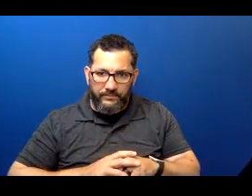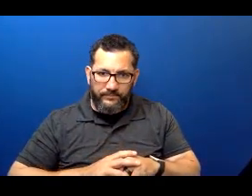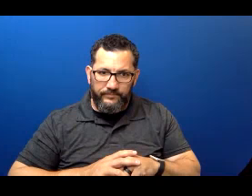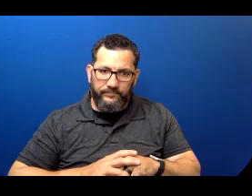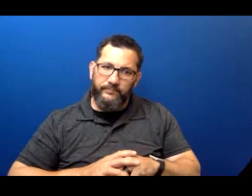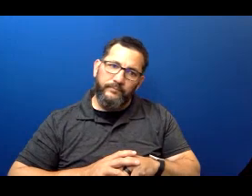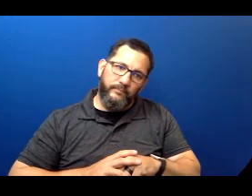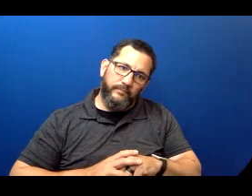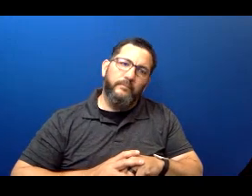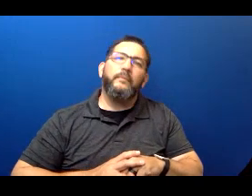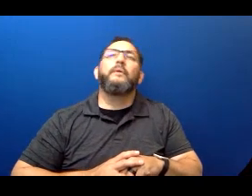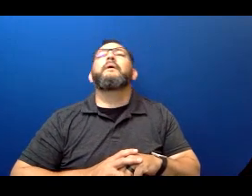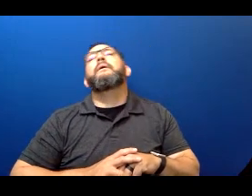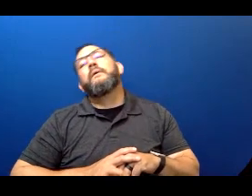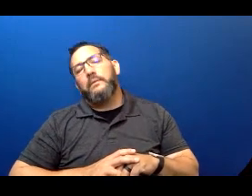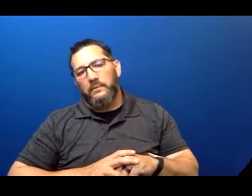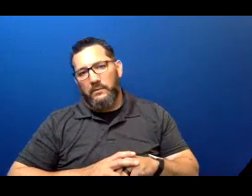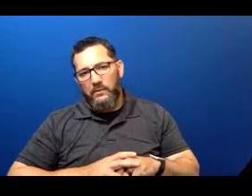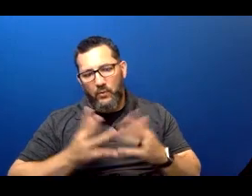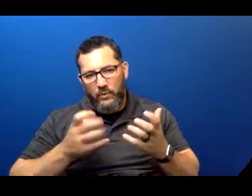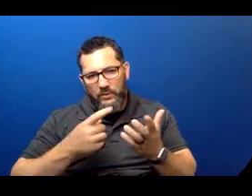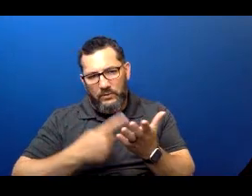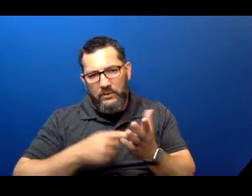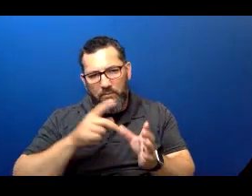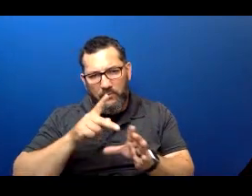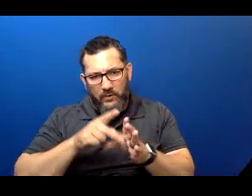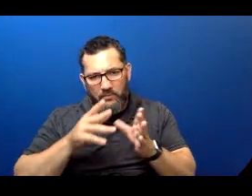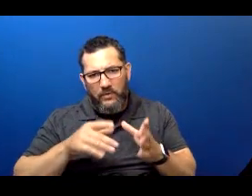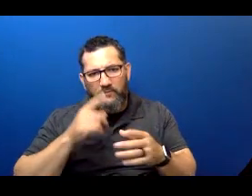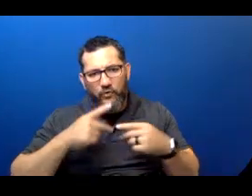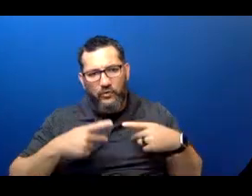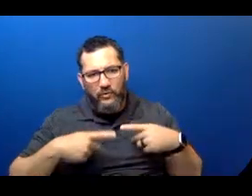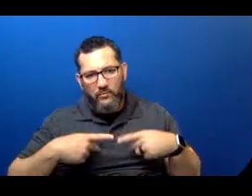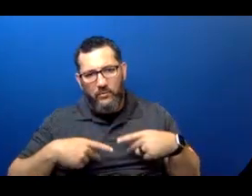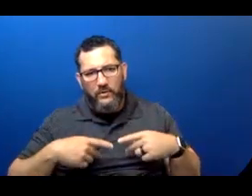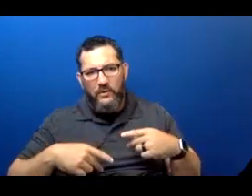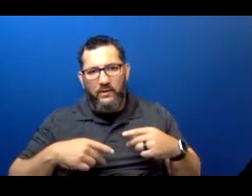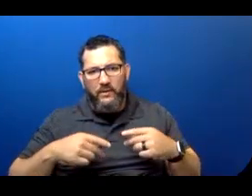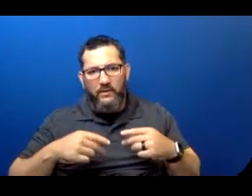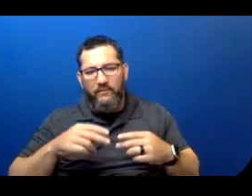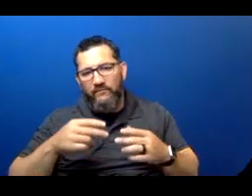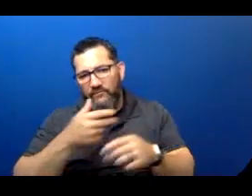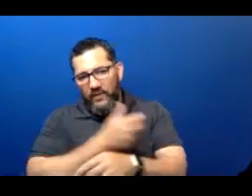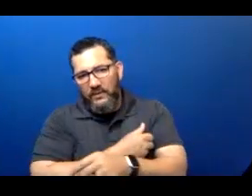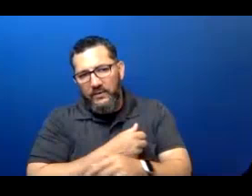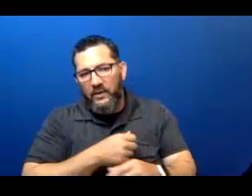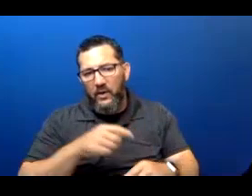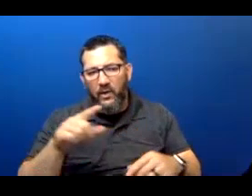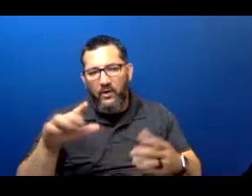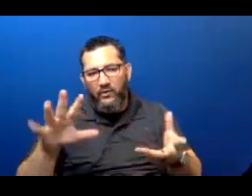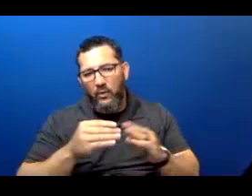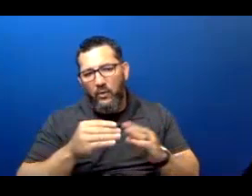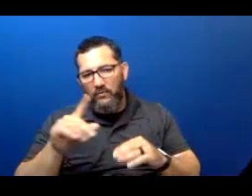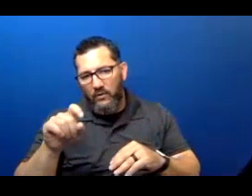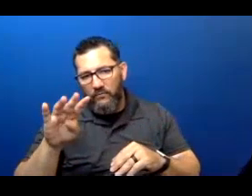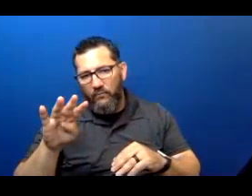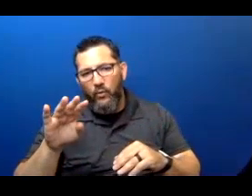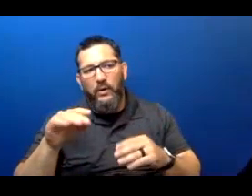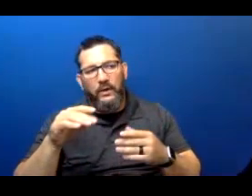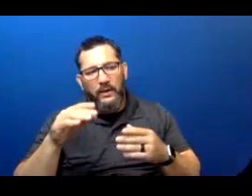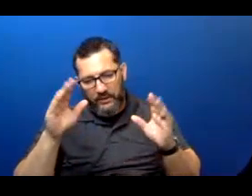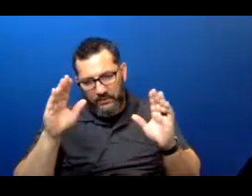Want to briefly discuss on the participants' pneumonia vaccine status. So a total of 164 individuals actually intended to